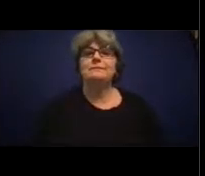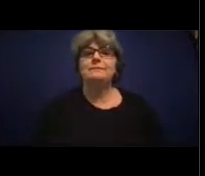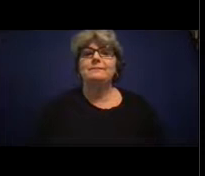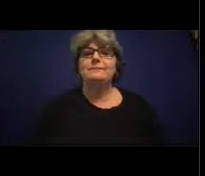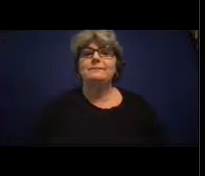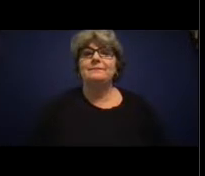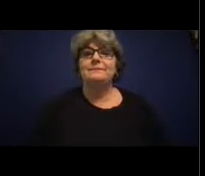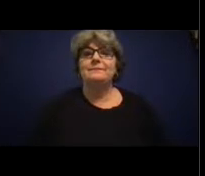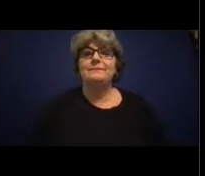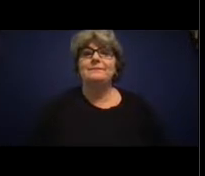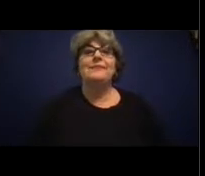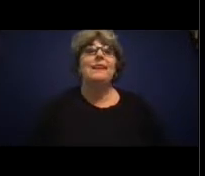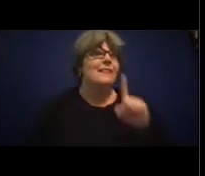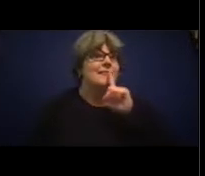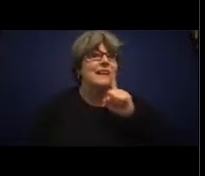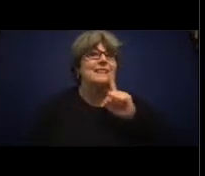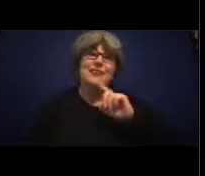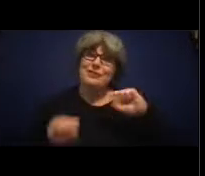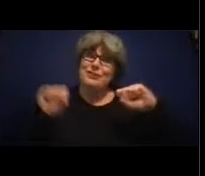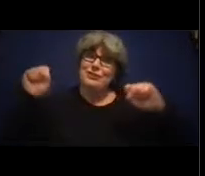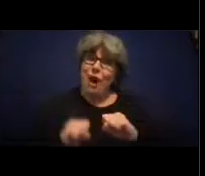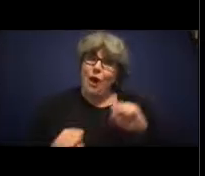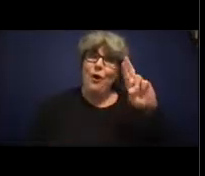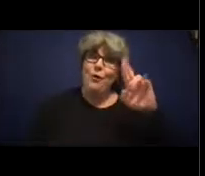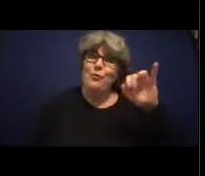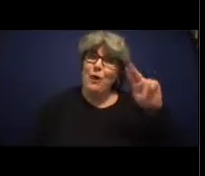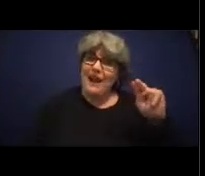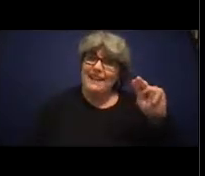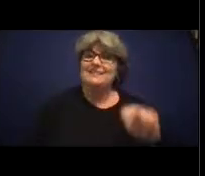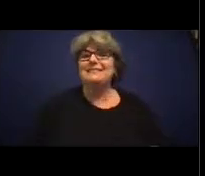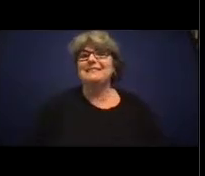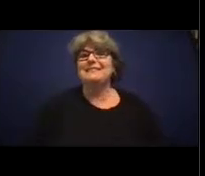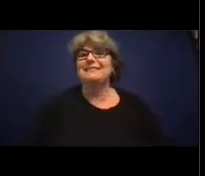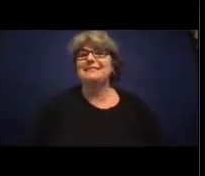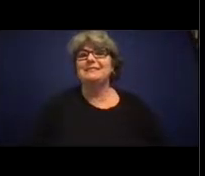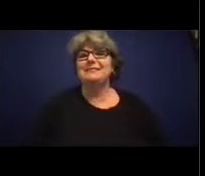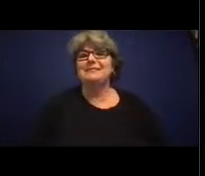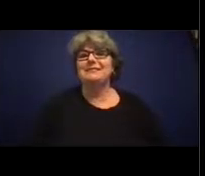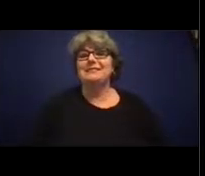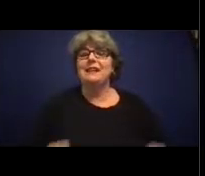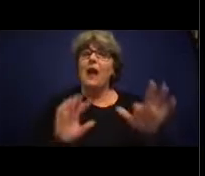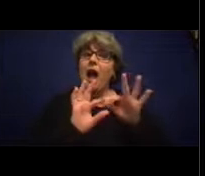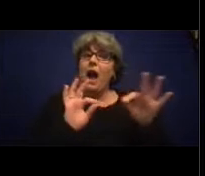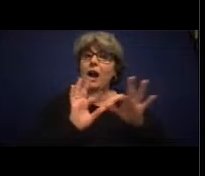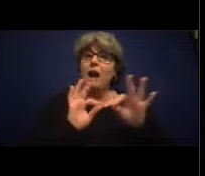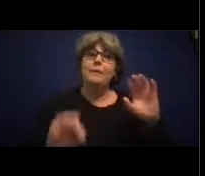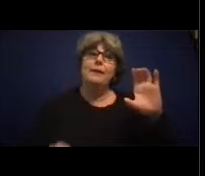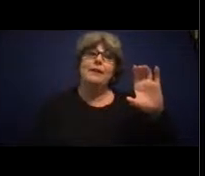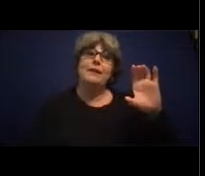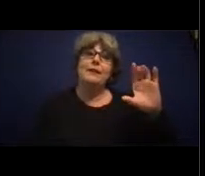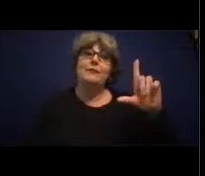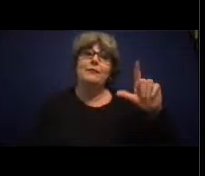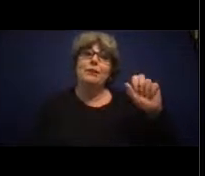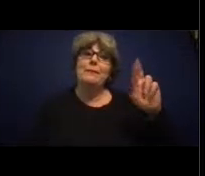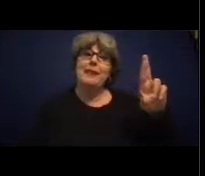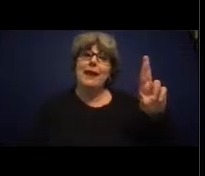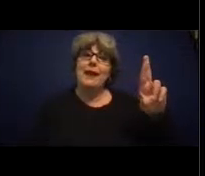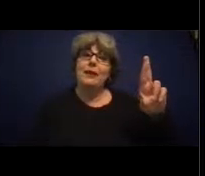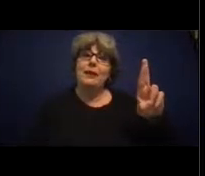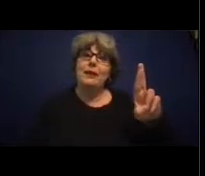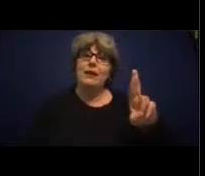That sounds really cold, Ryan. I do have a comment here from Claire, and they say there's